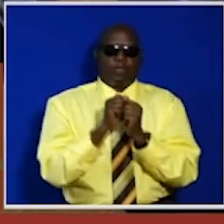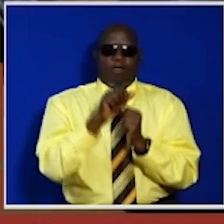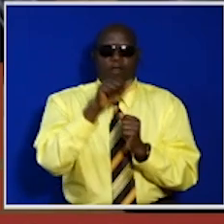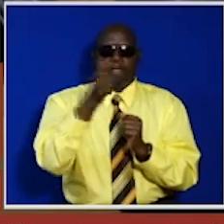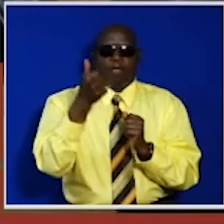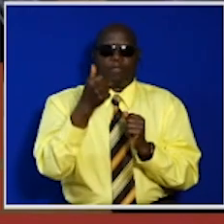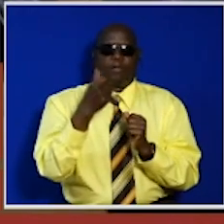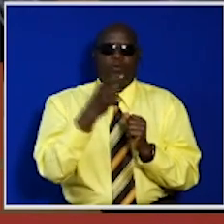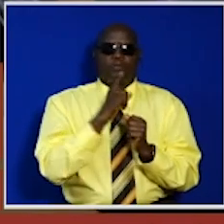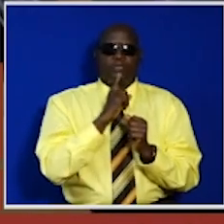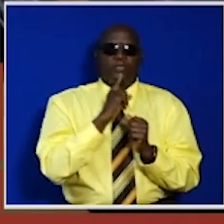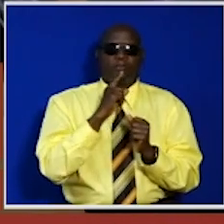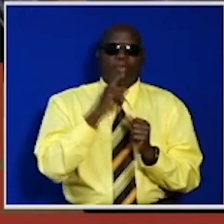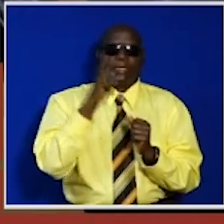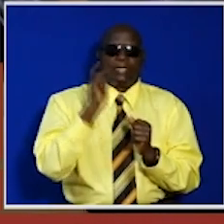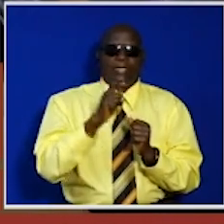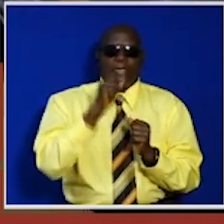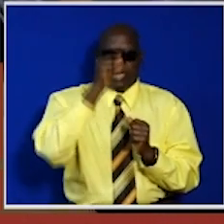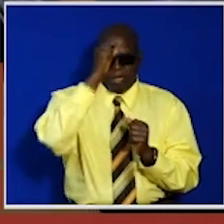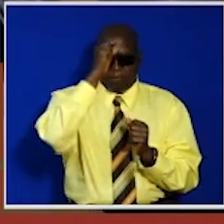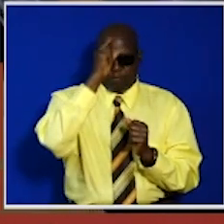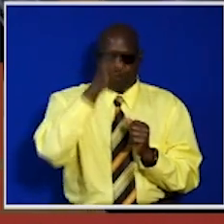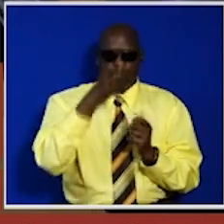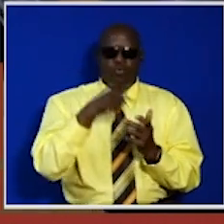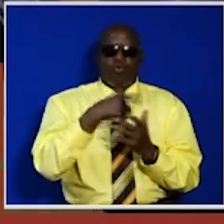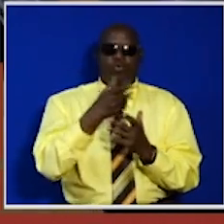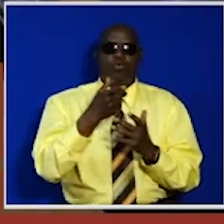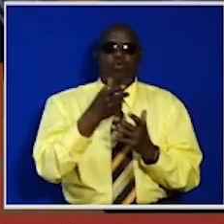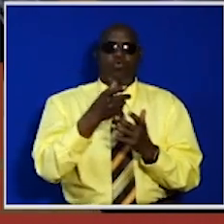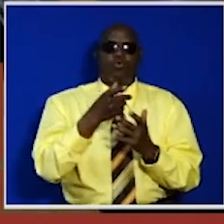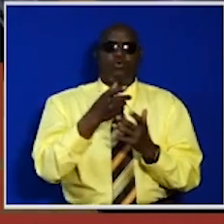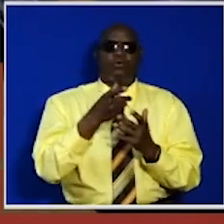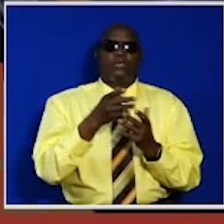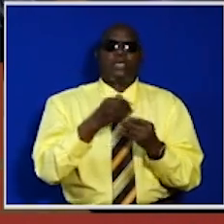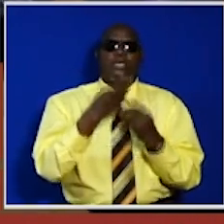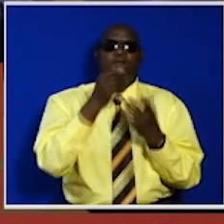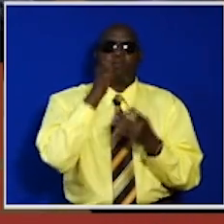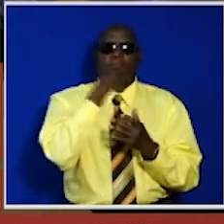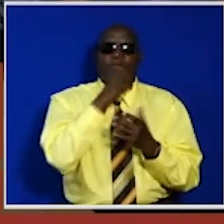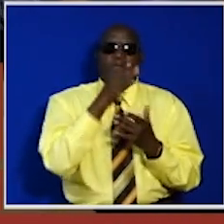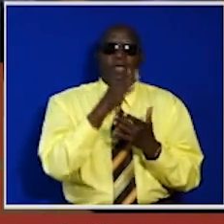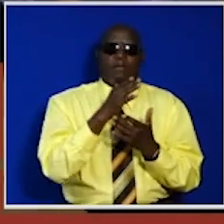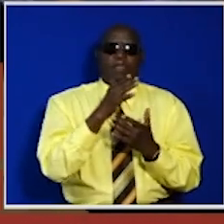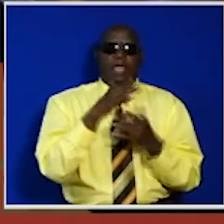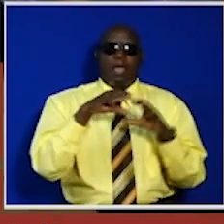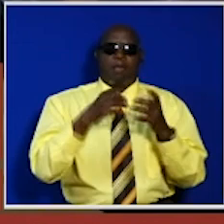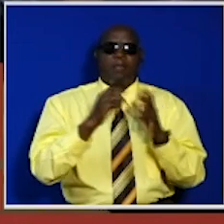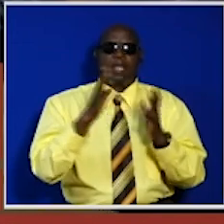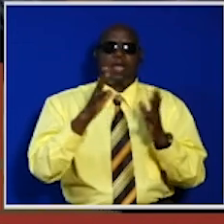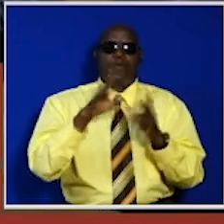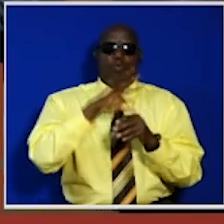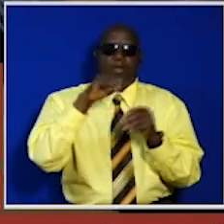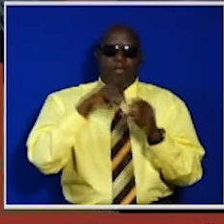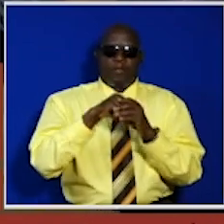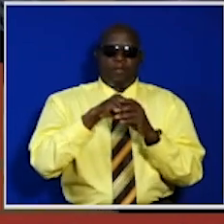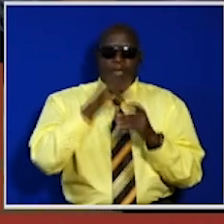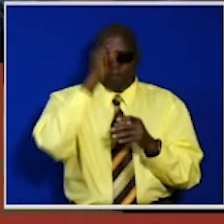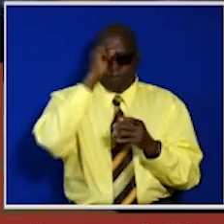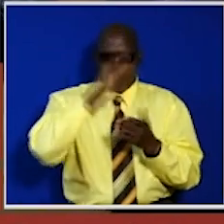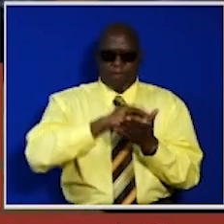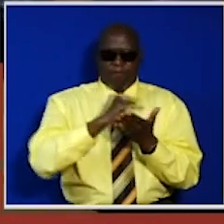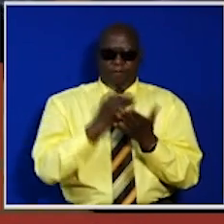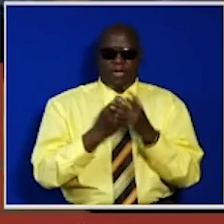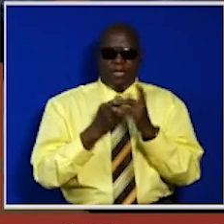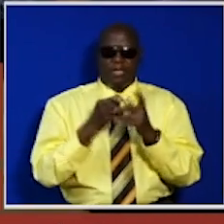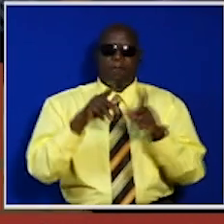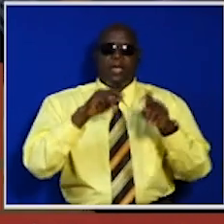the government to go and procure this in a private insurance company. We wanted it to be managed within the government fund, because there's